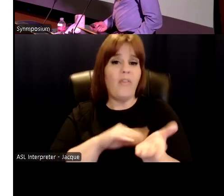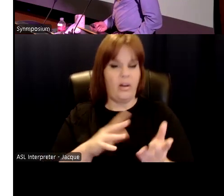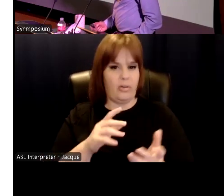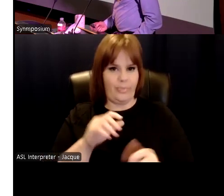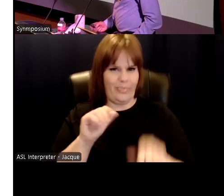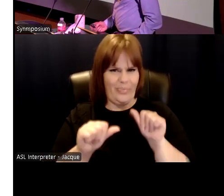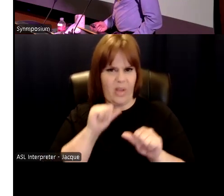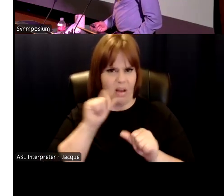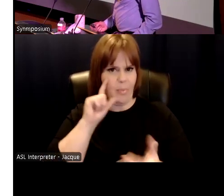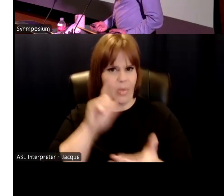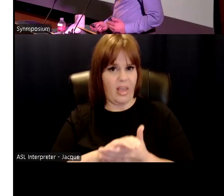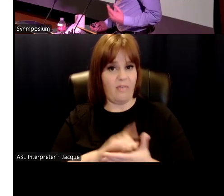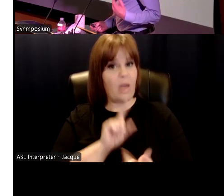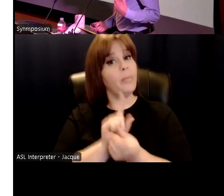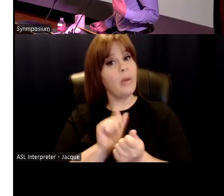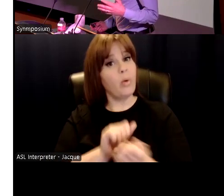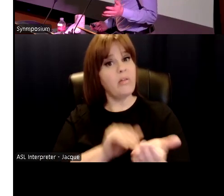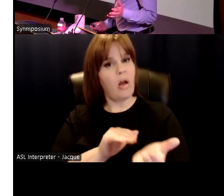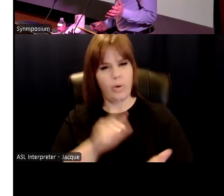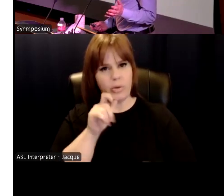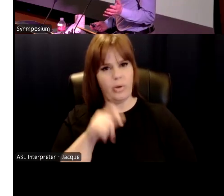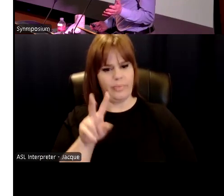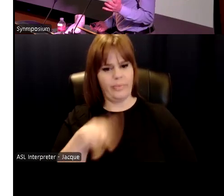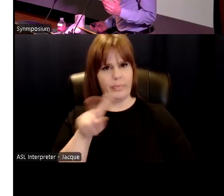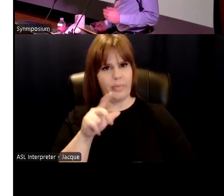didn't understand or would sort of